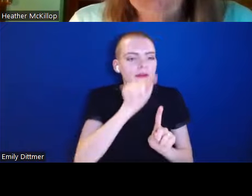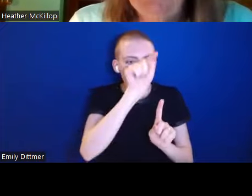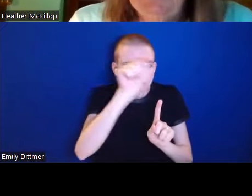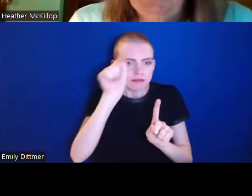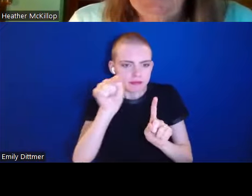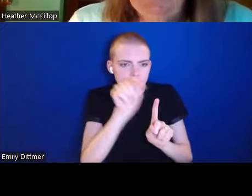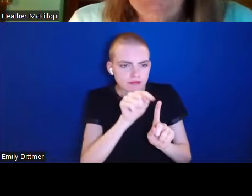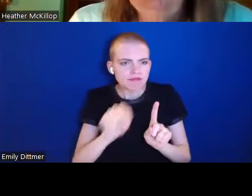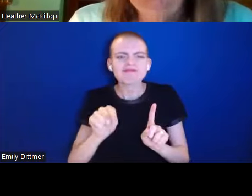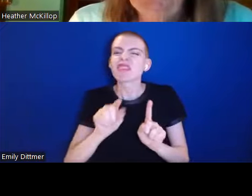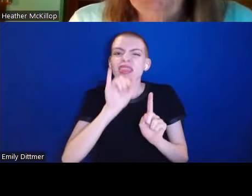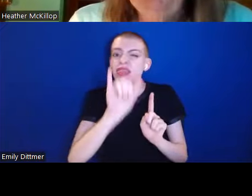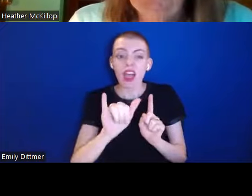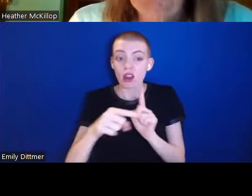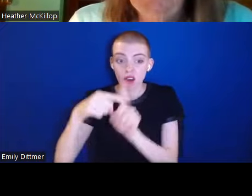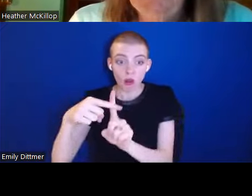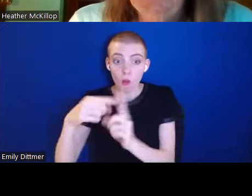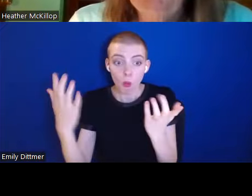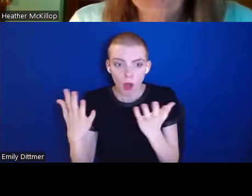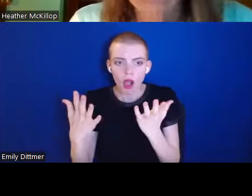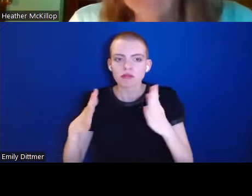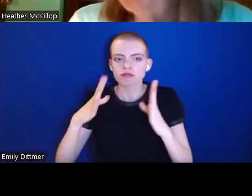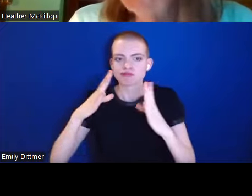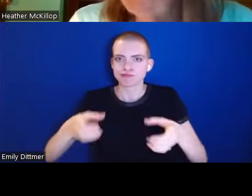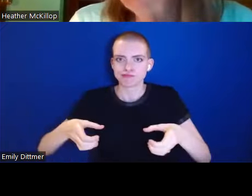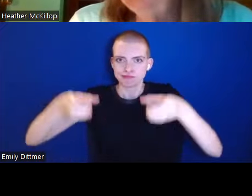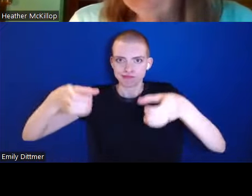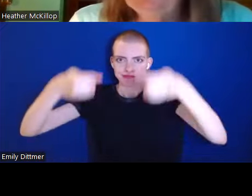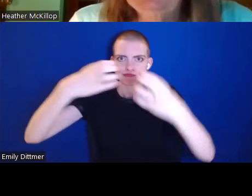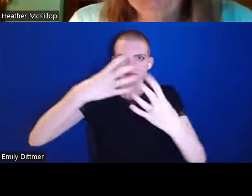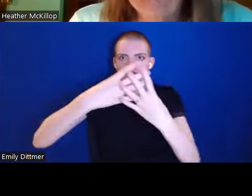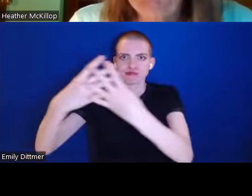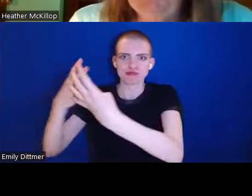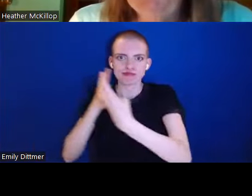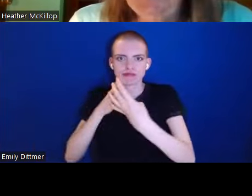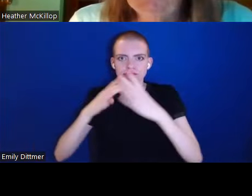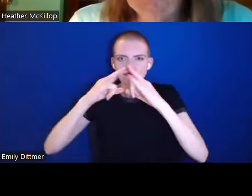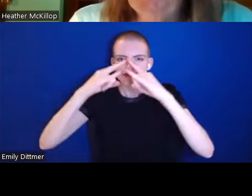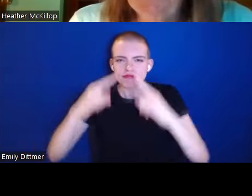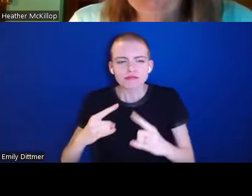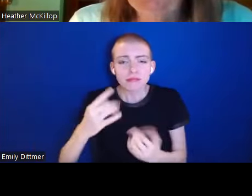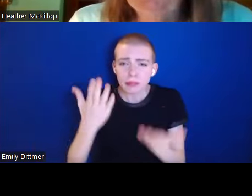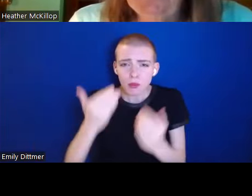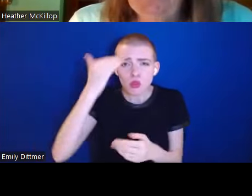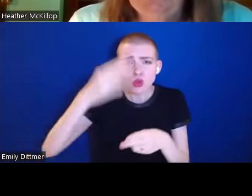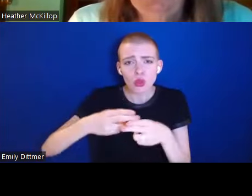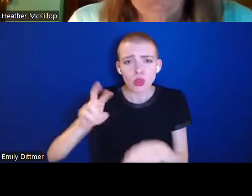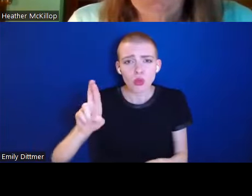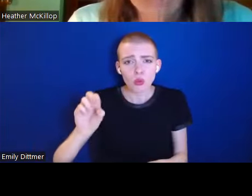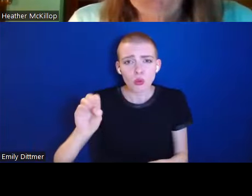structures. And this photo is from the Robert West. Some of you know the name Robert West or should